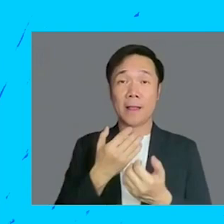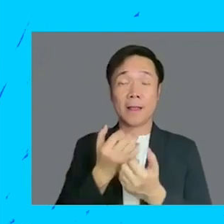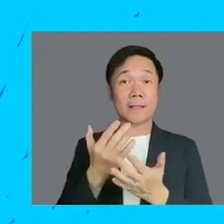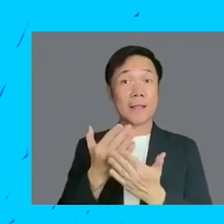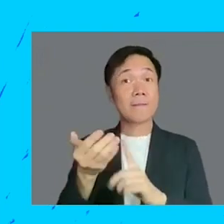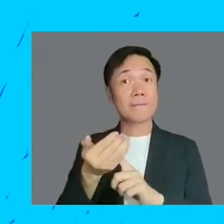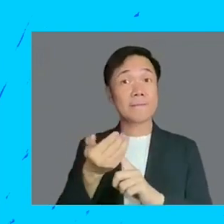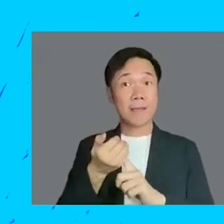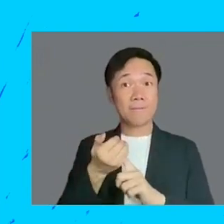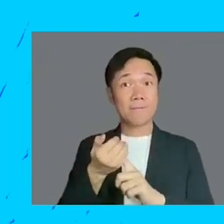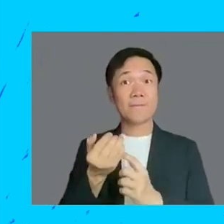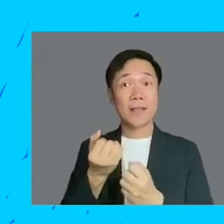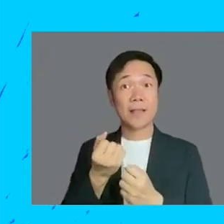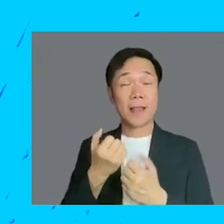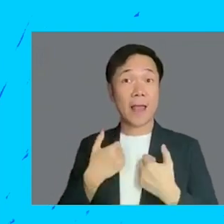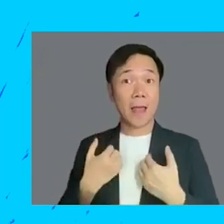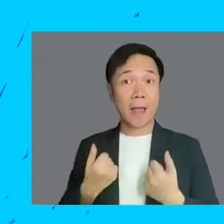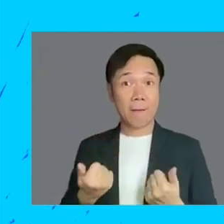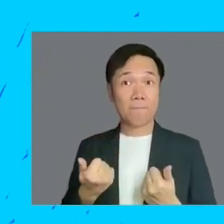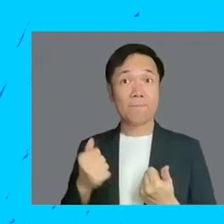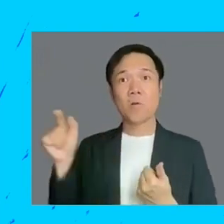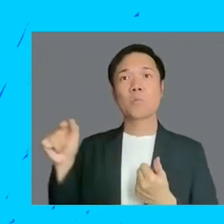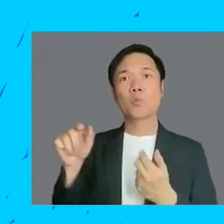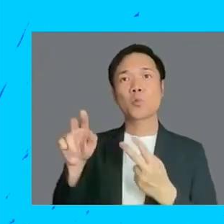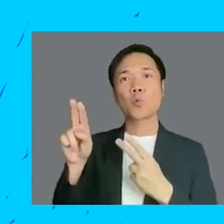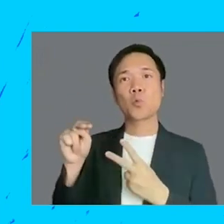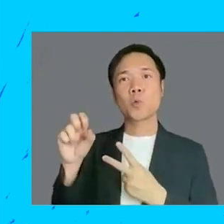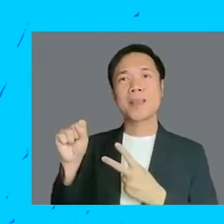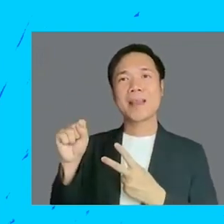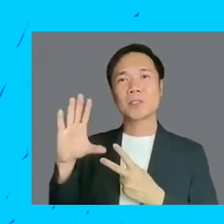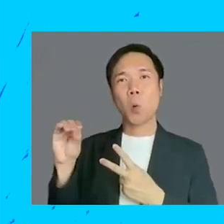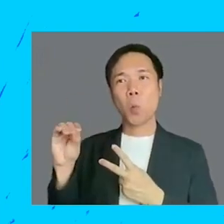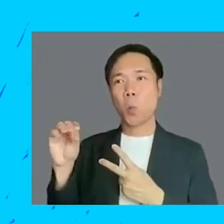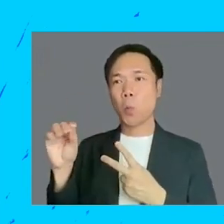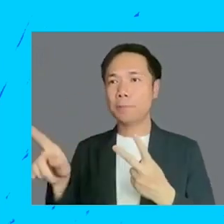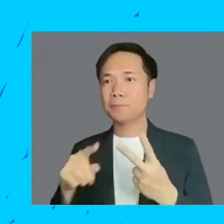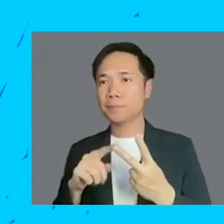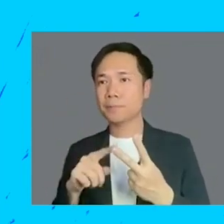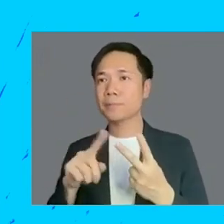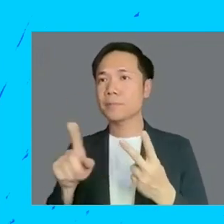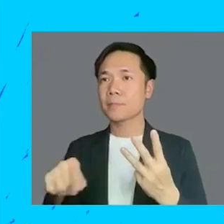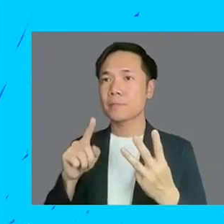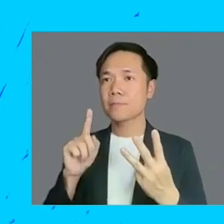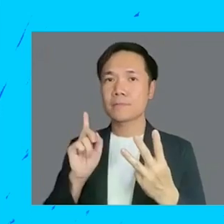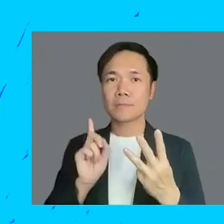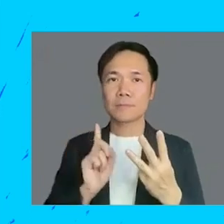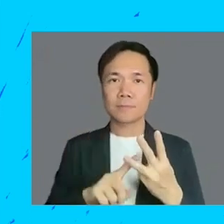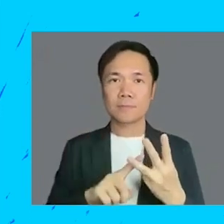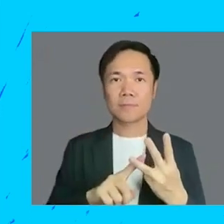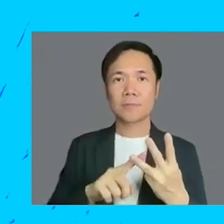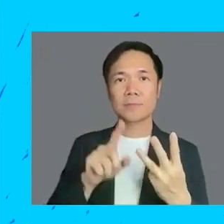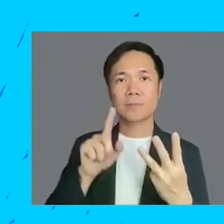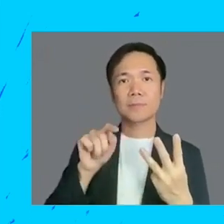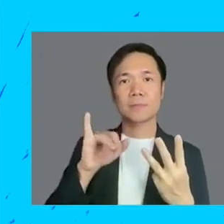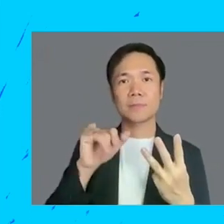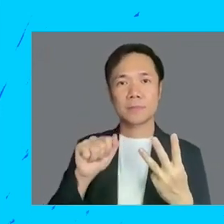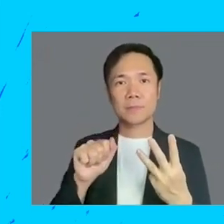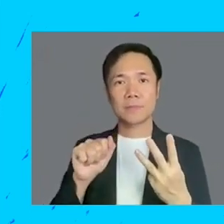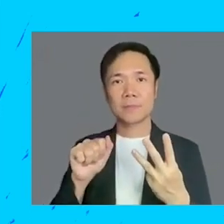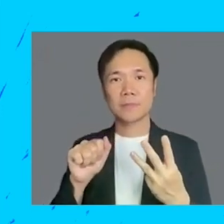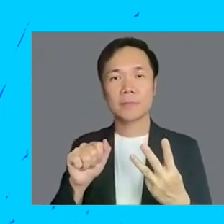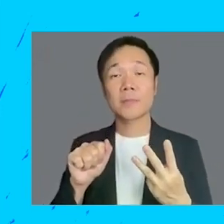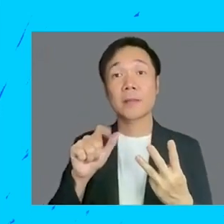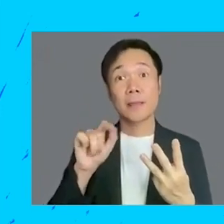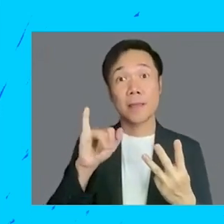from UNESCO. Welcome. Thank we you also so have Huda Achayo, who is the Community and Social Support